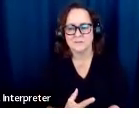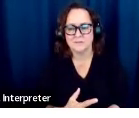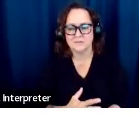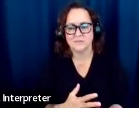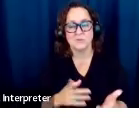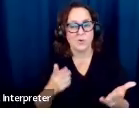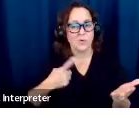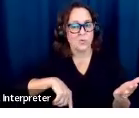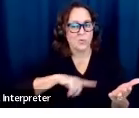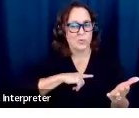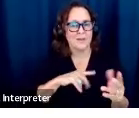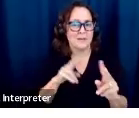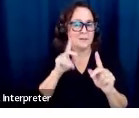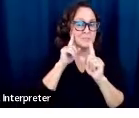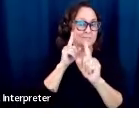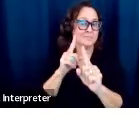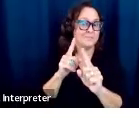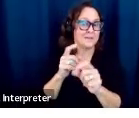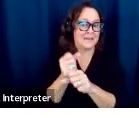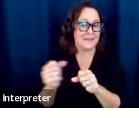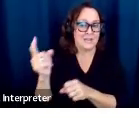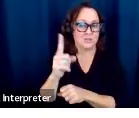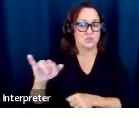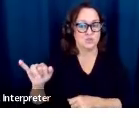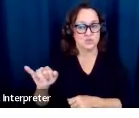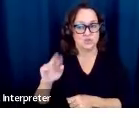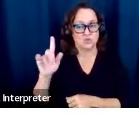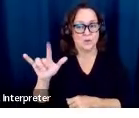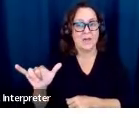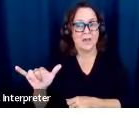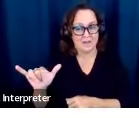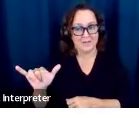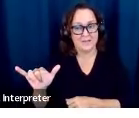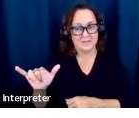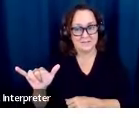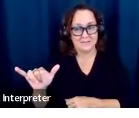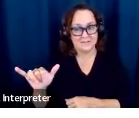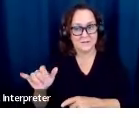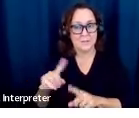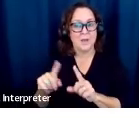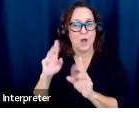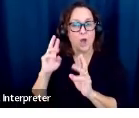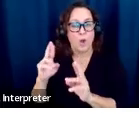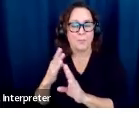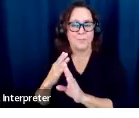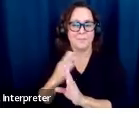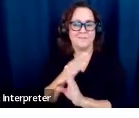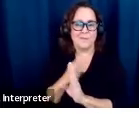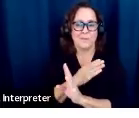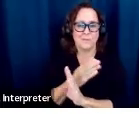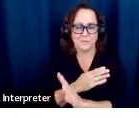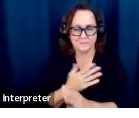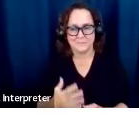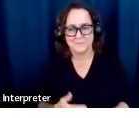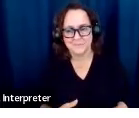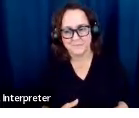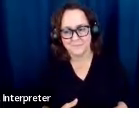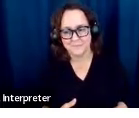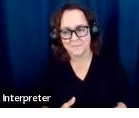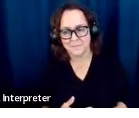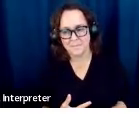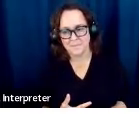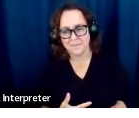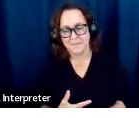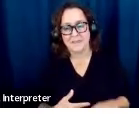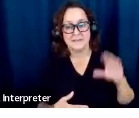So we are looking for next year. Hopefully we will get it as soon as we can, but you know,